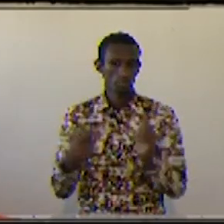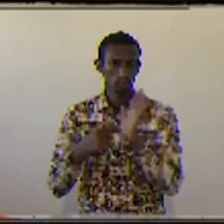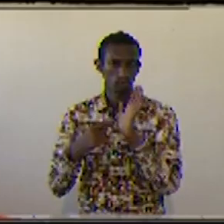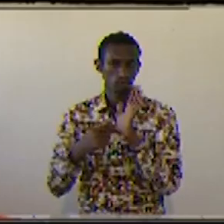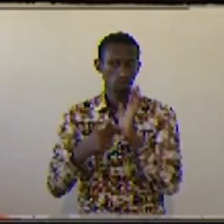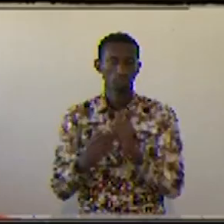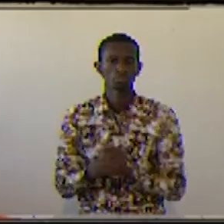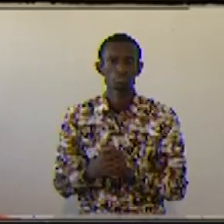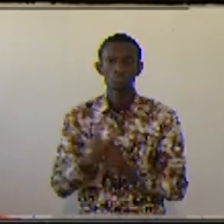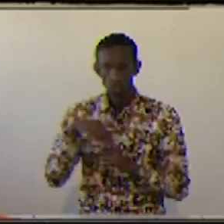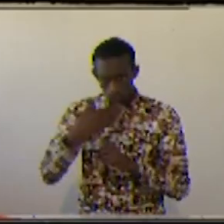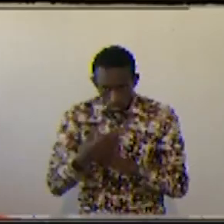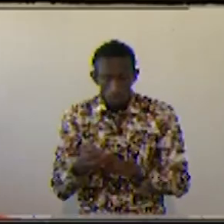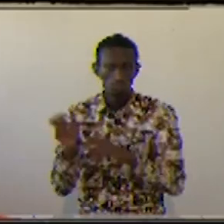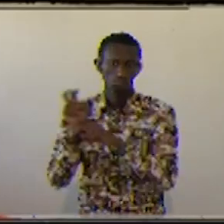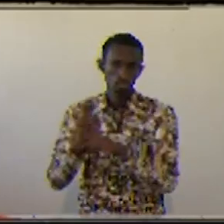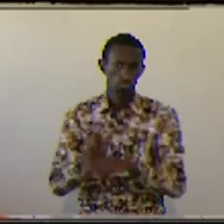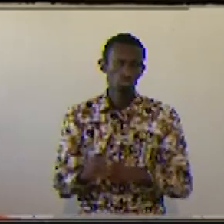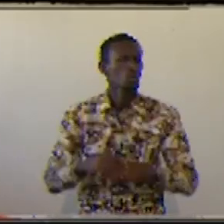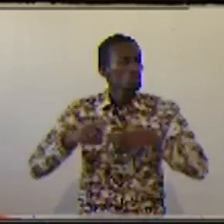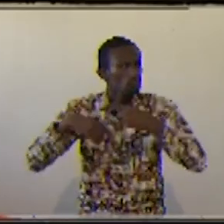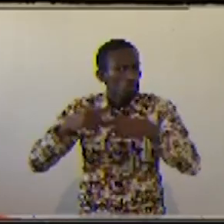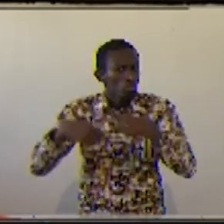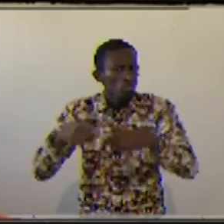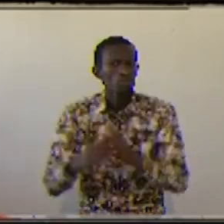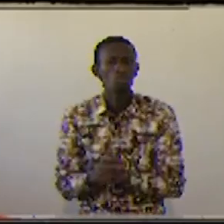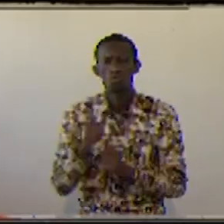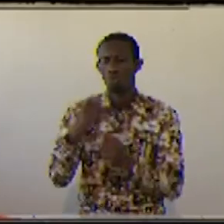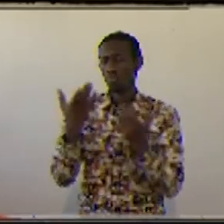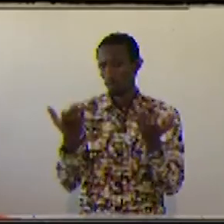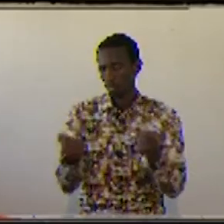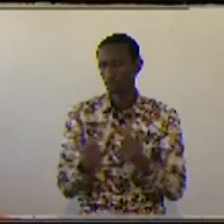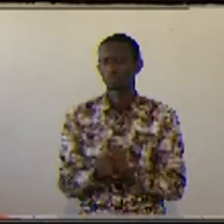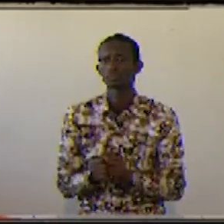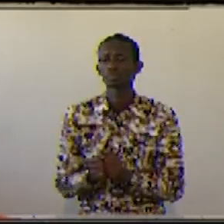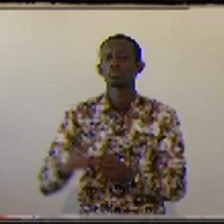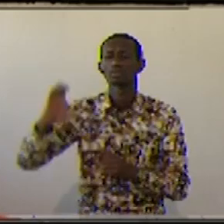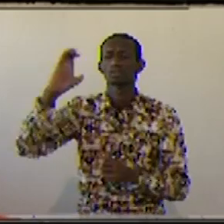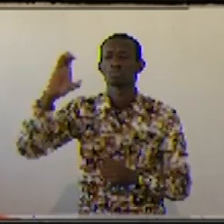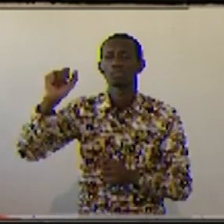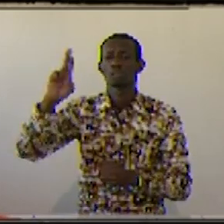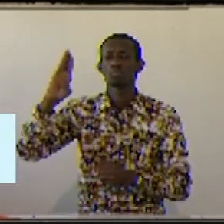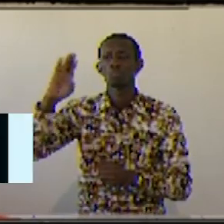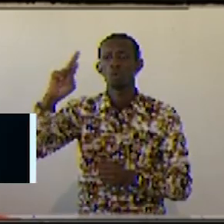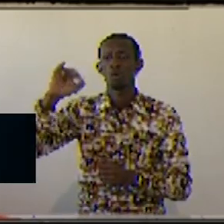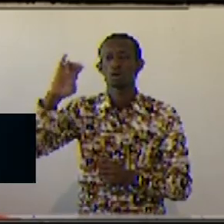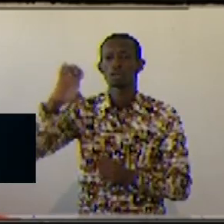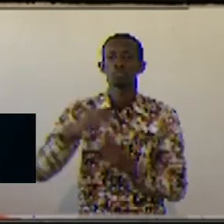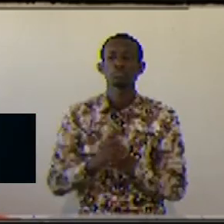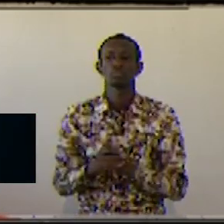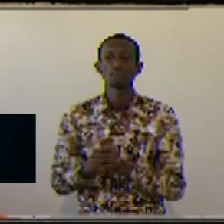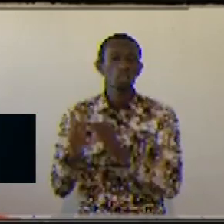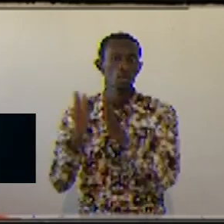examples we will analyze. And every time when you take a carbonate or a hydrogen carbonate and react it with